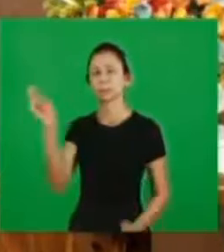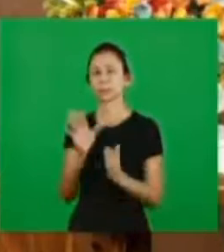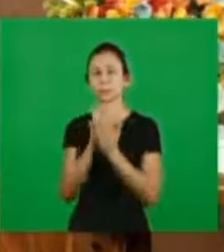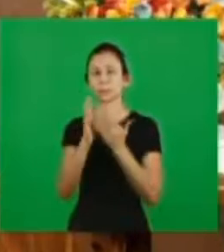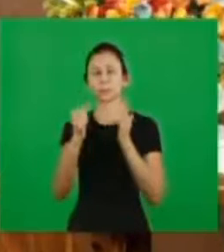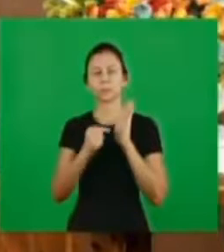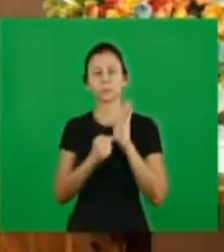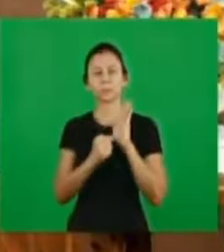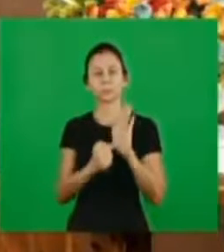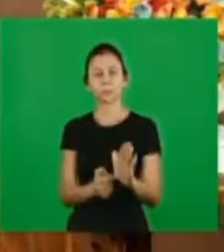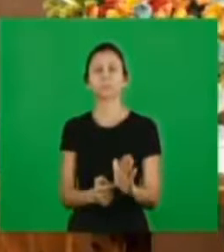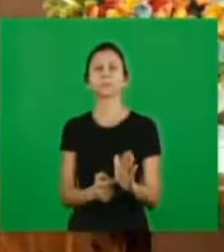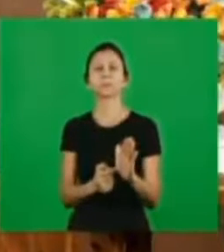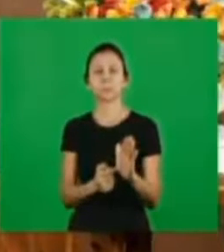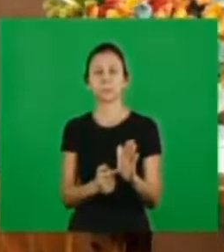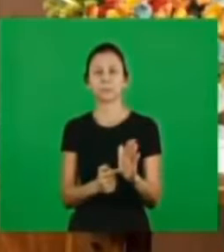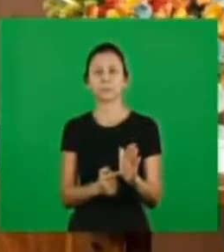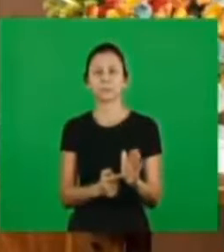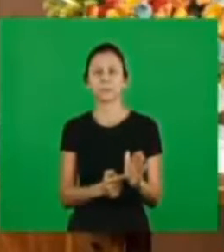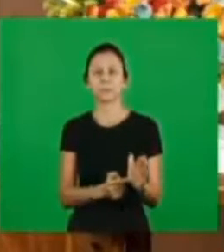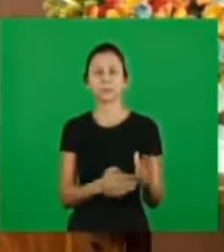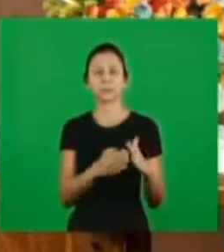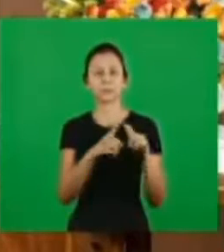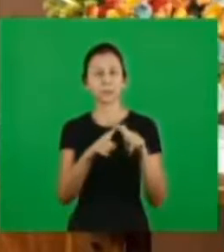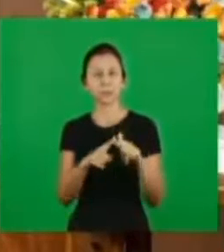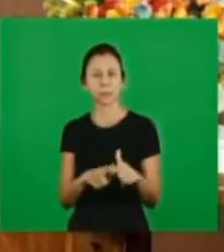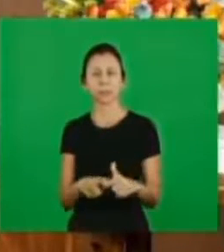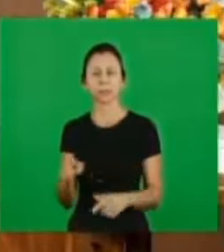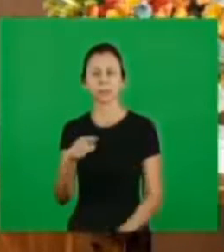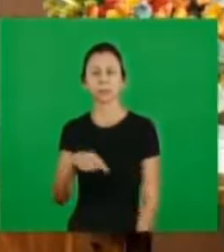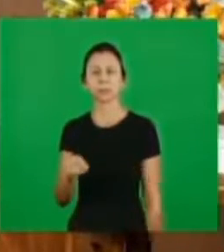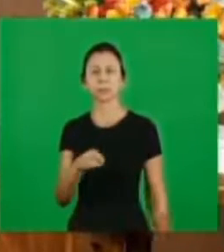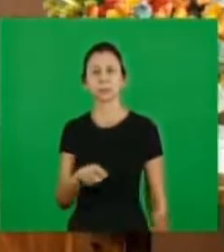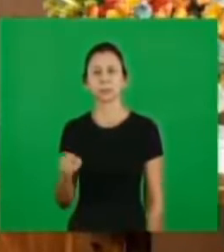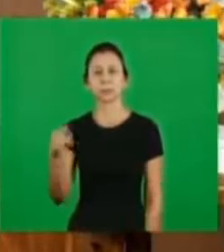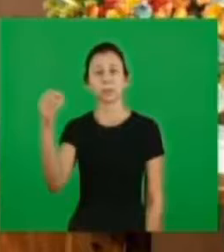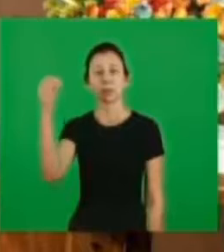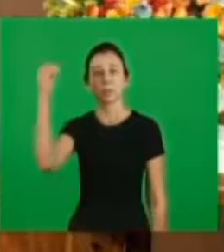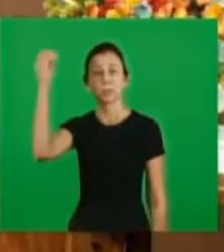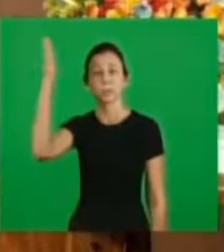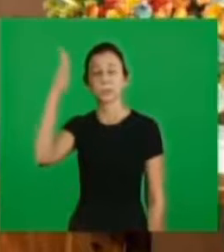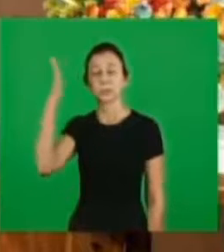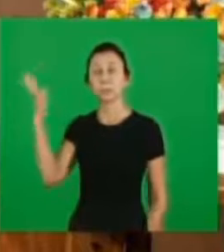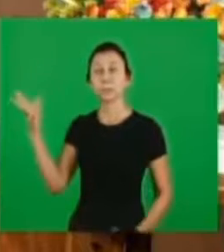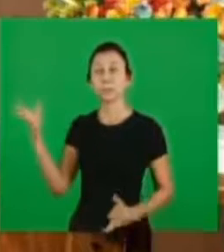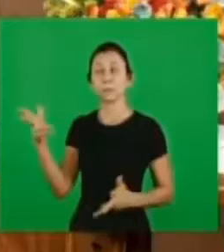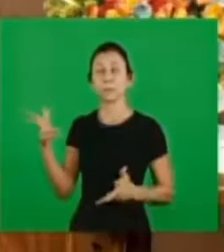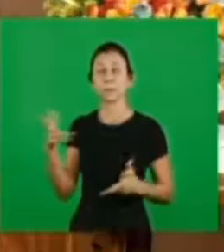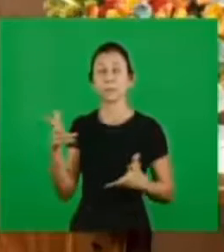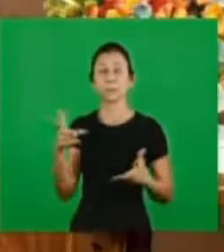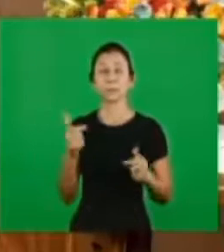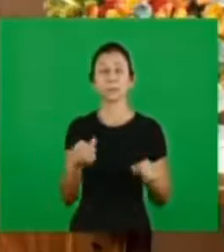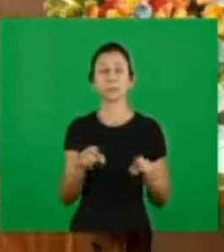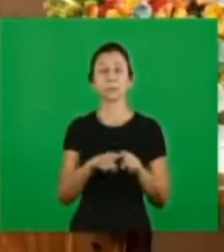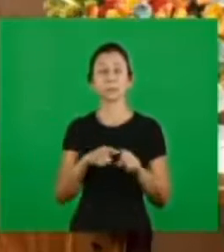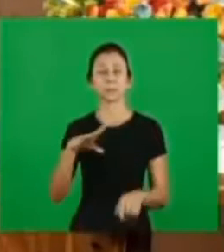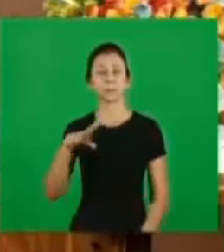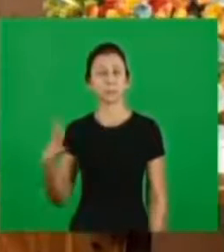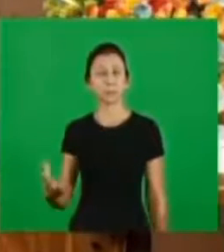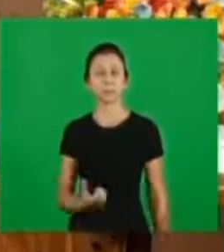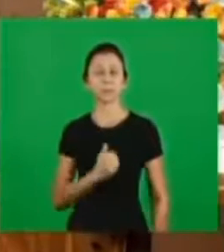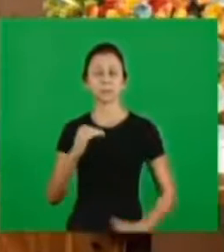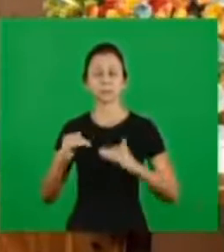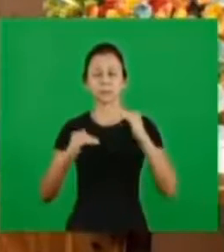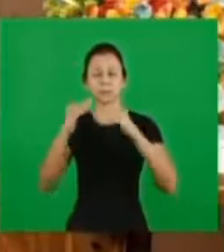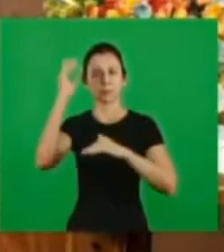the Lord, and has brought the church as well to great church, to wonderful results, even